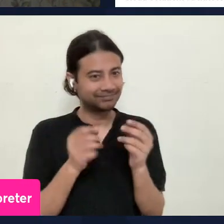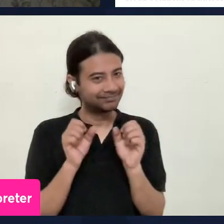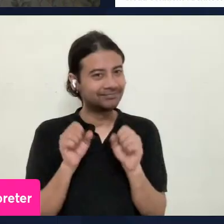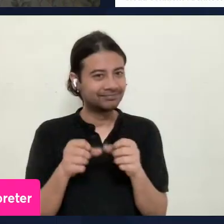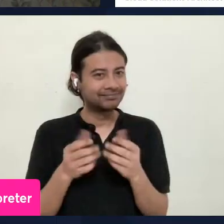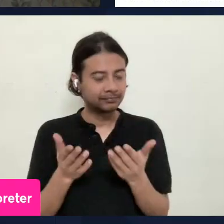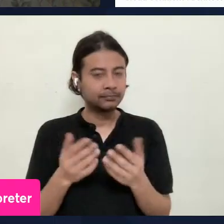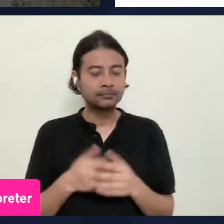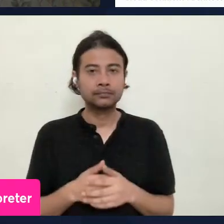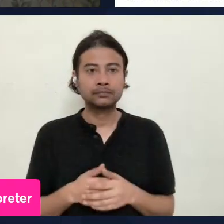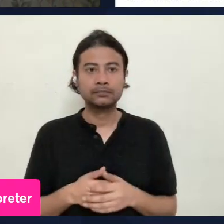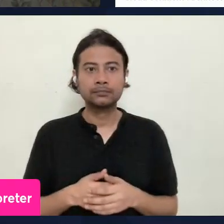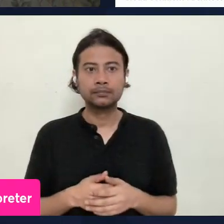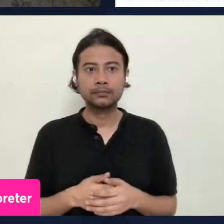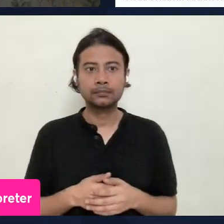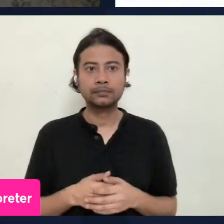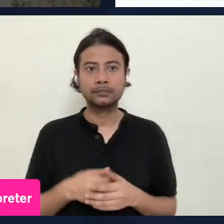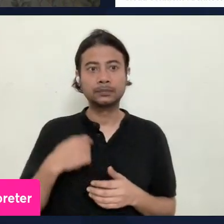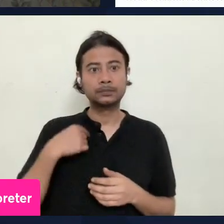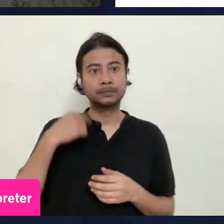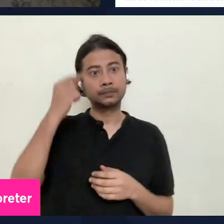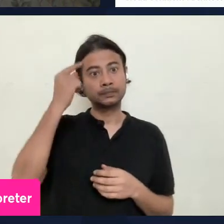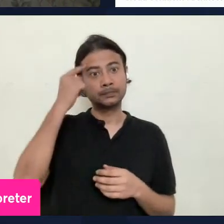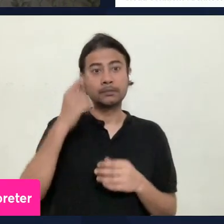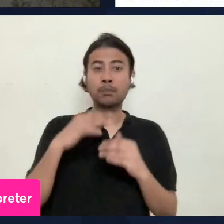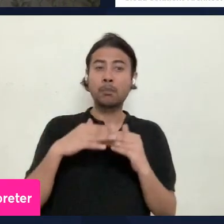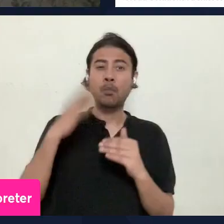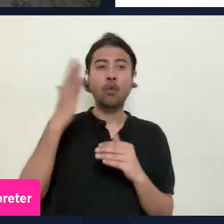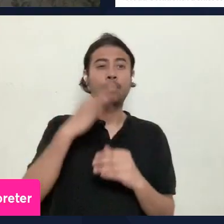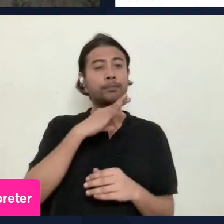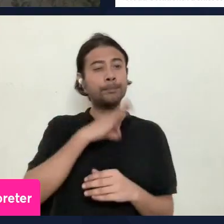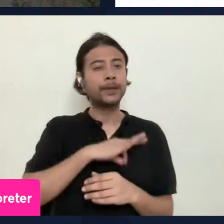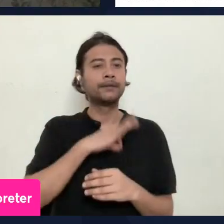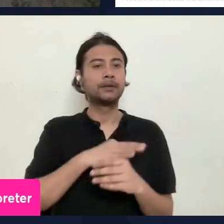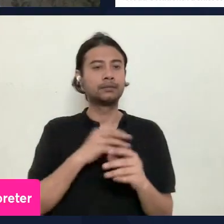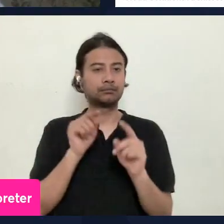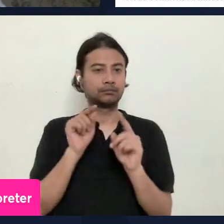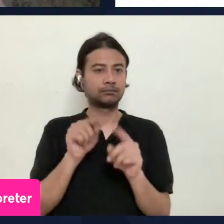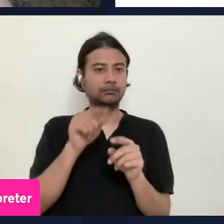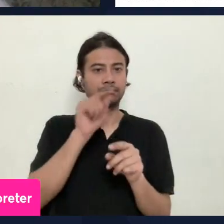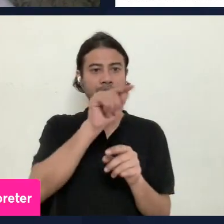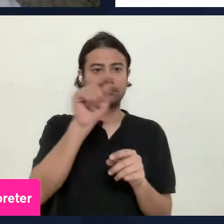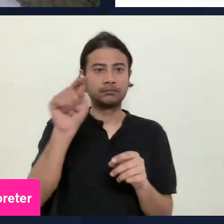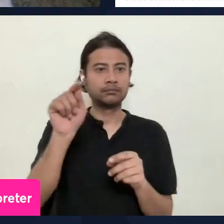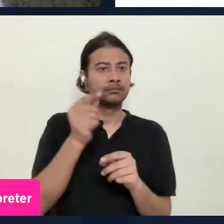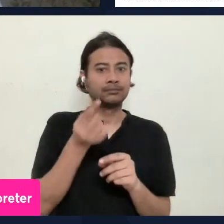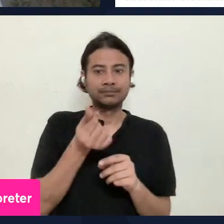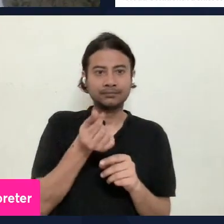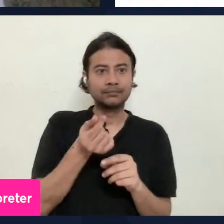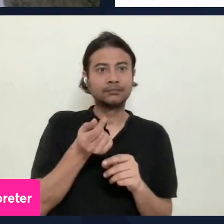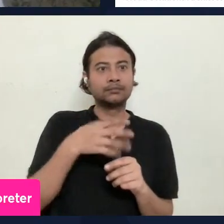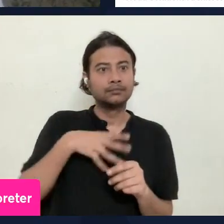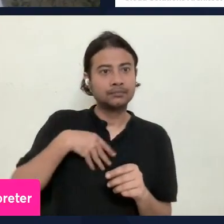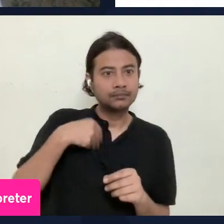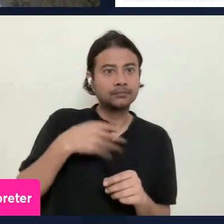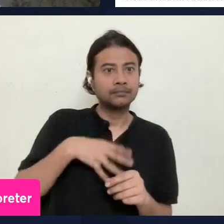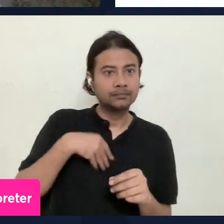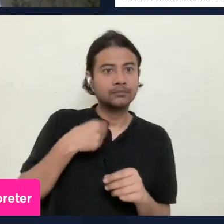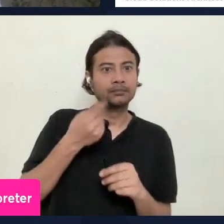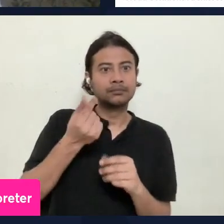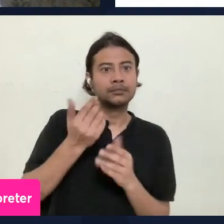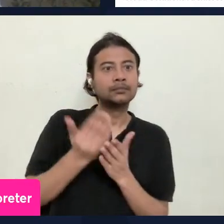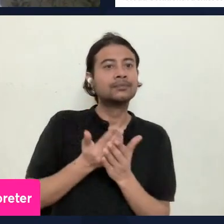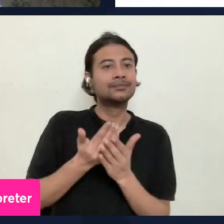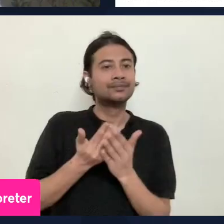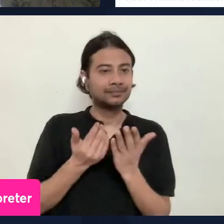going to have the most impact for customers in a positive light regarding expenditure and cost. But as I said, ANF